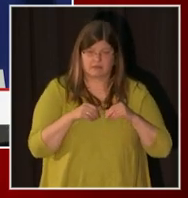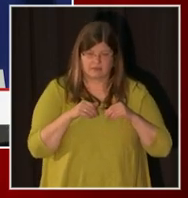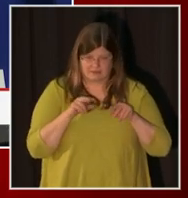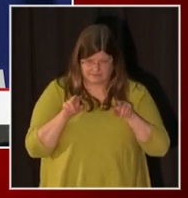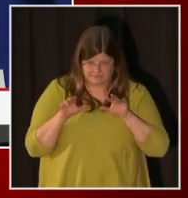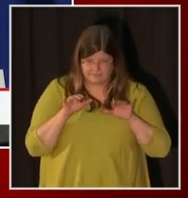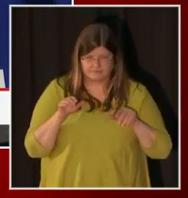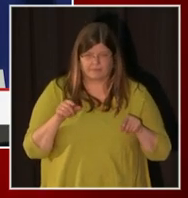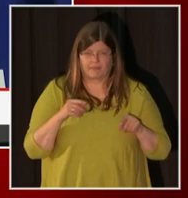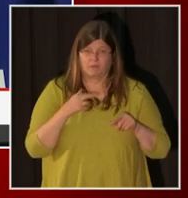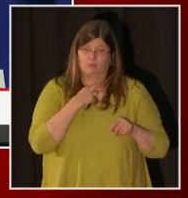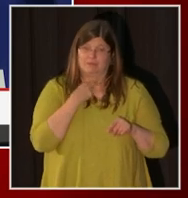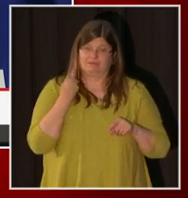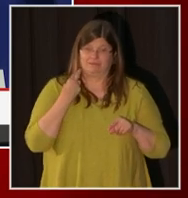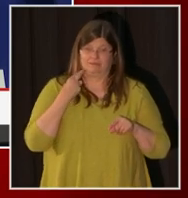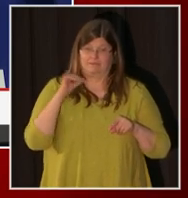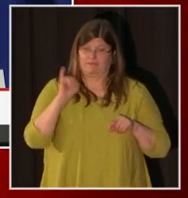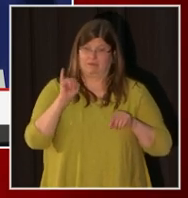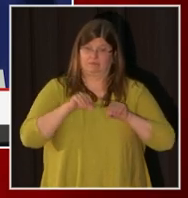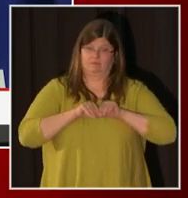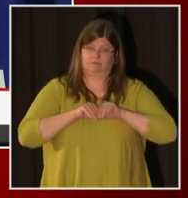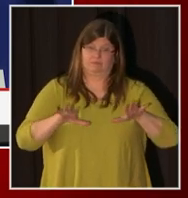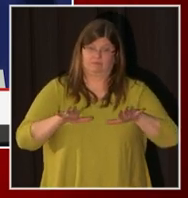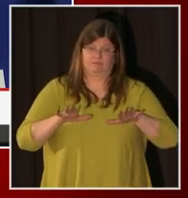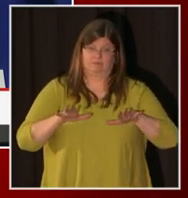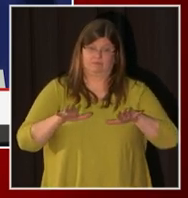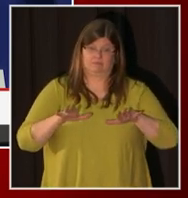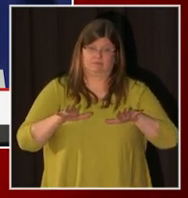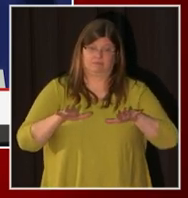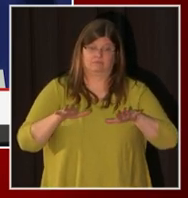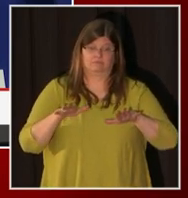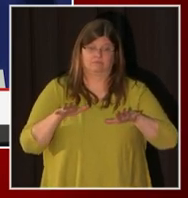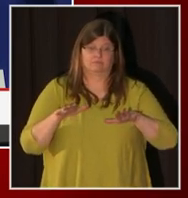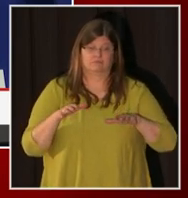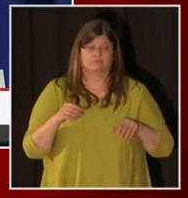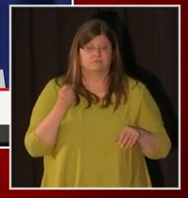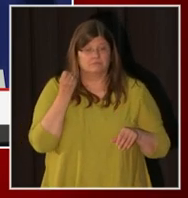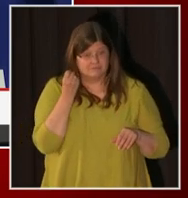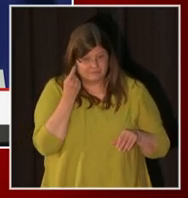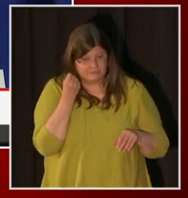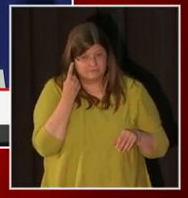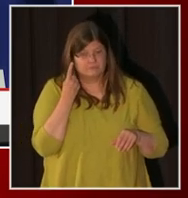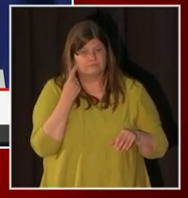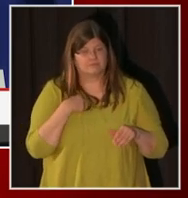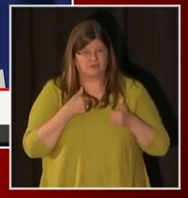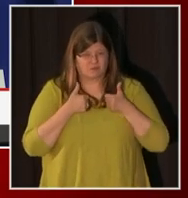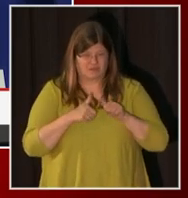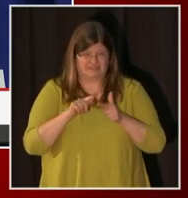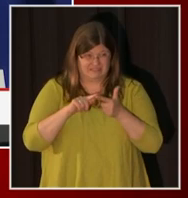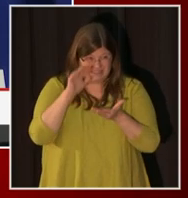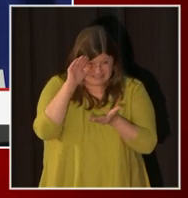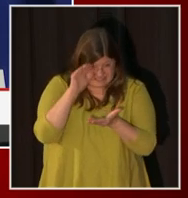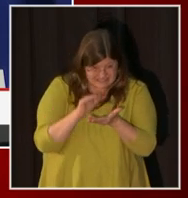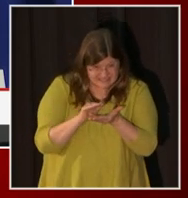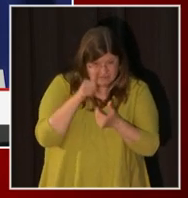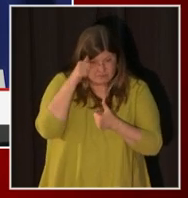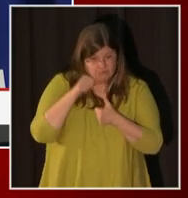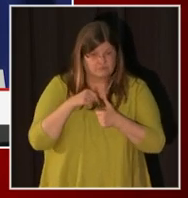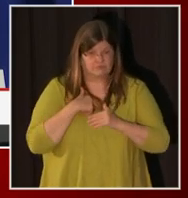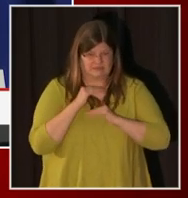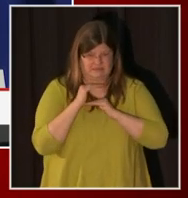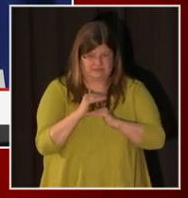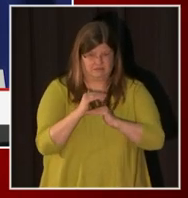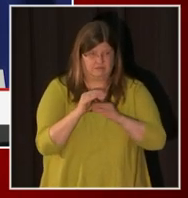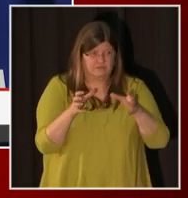transmission in those types of settings. And while we are in mitigation, remember, we talked a lot about being in containment,